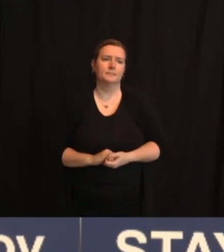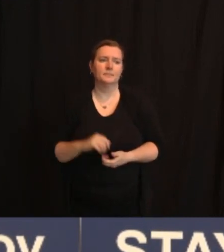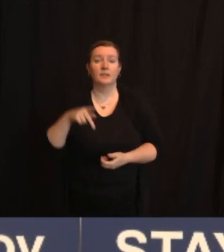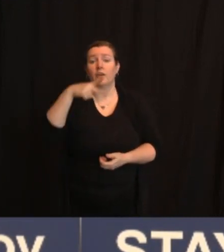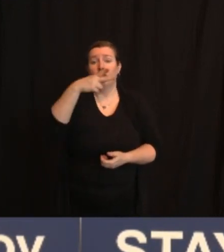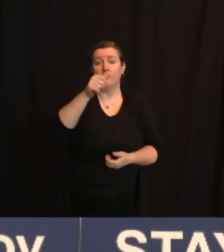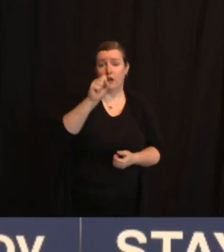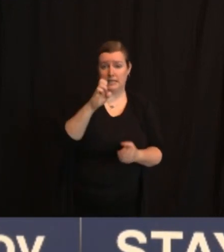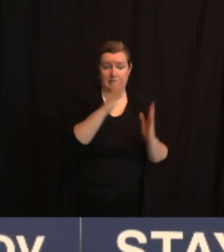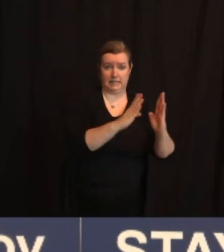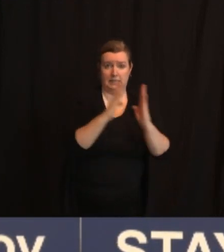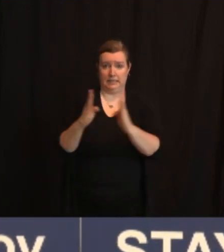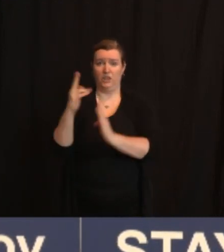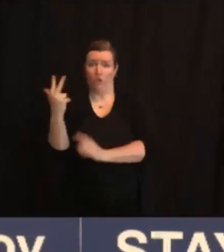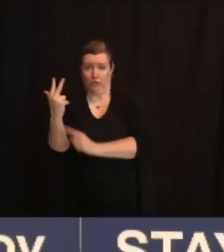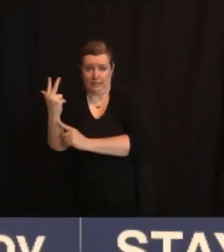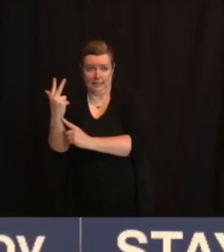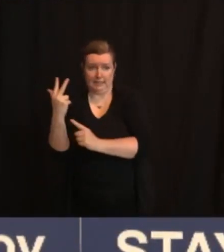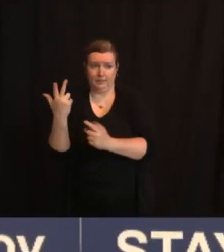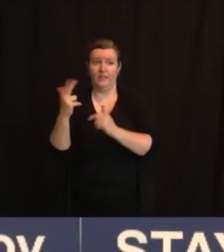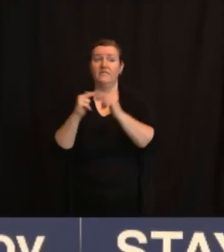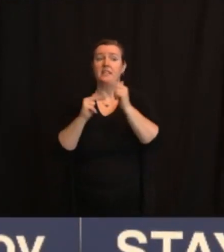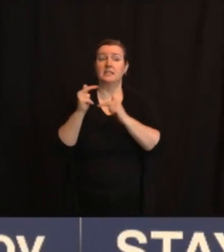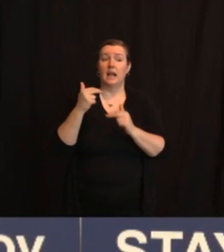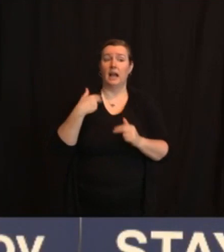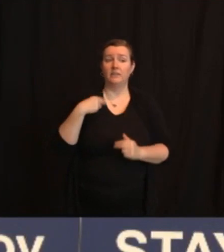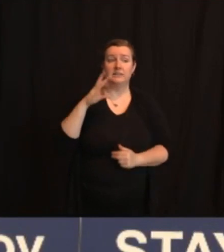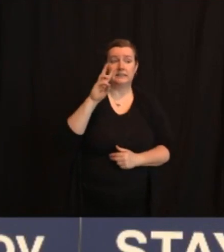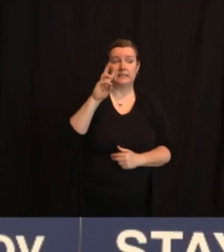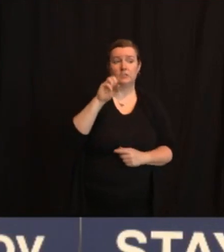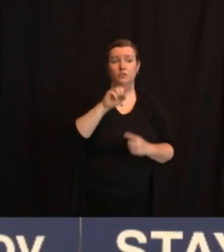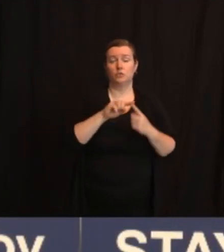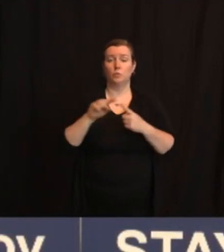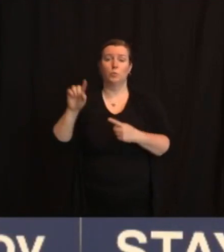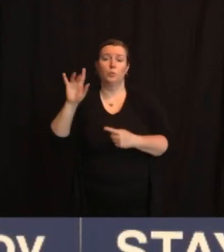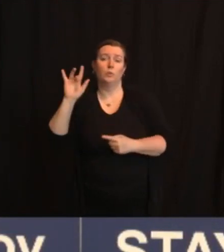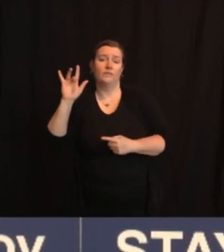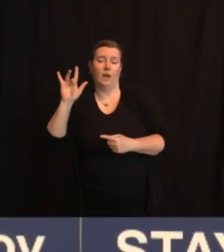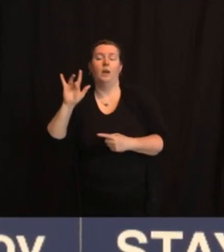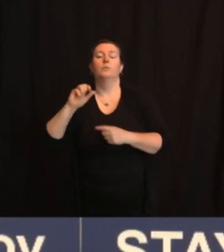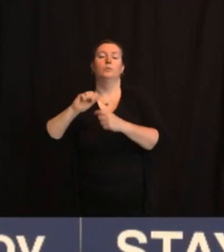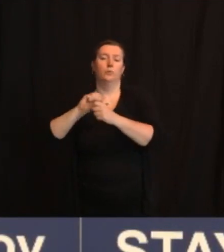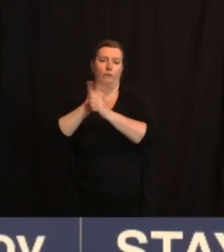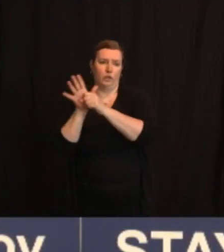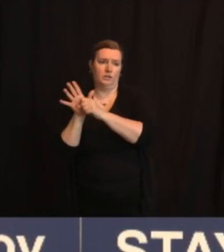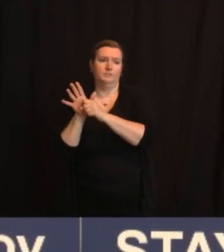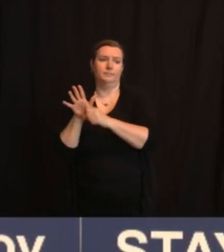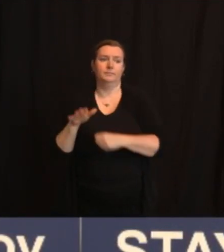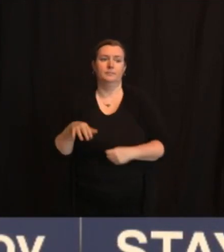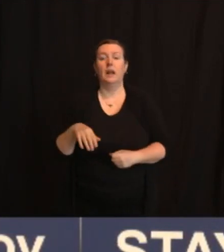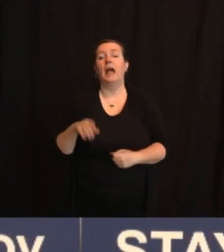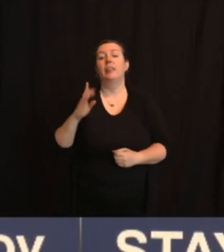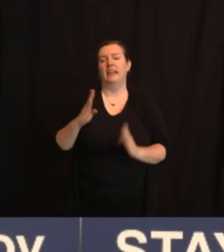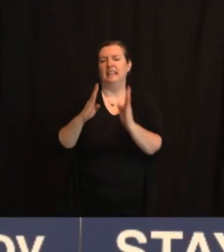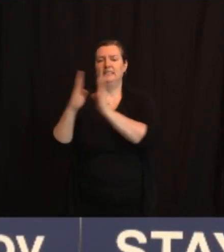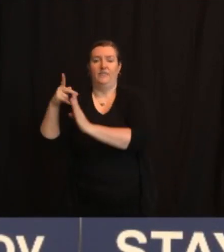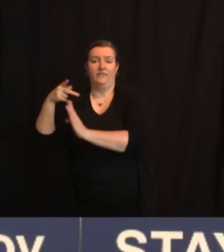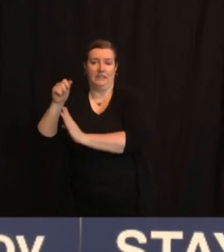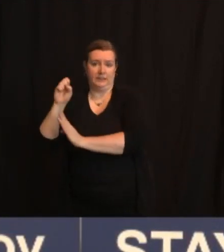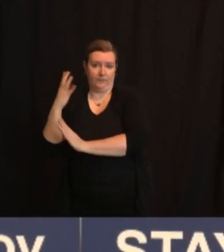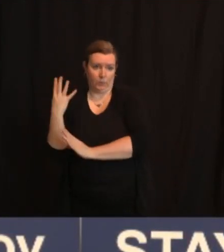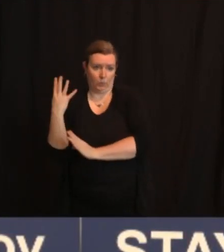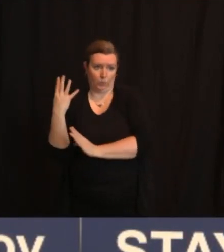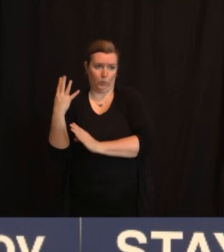between 6 and 25 cases. And in phase 4, all other facilities will be tested.